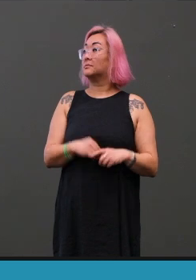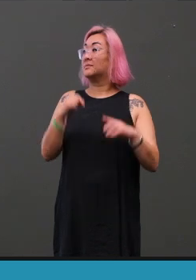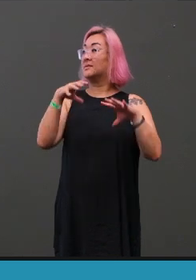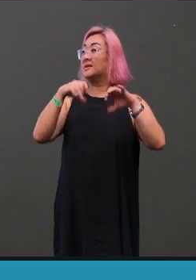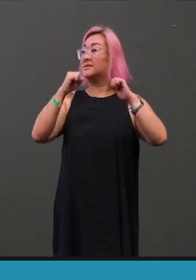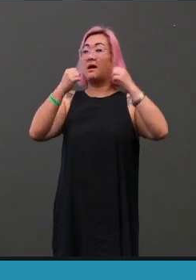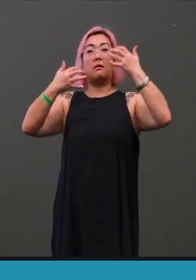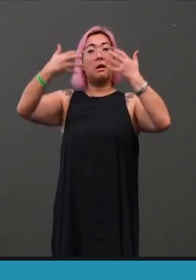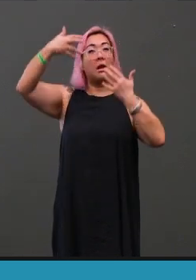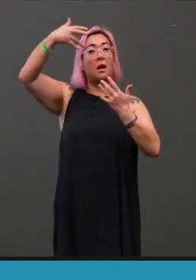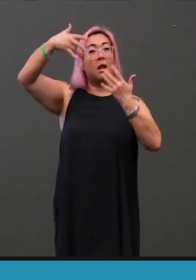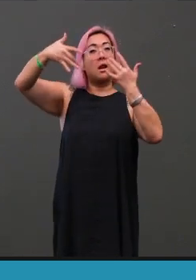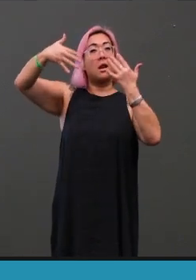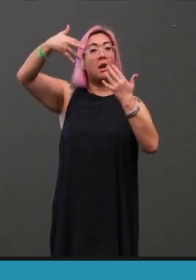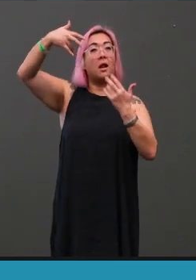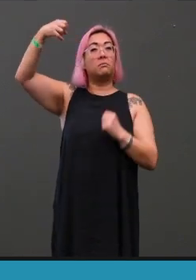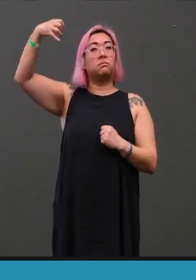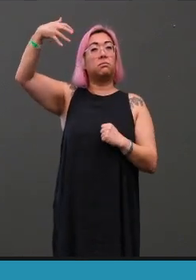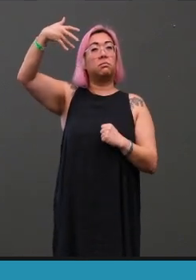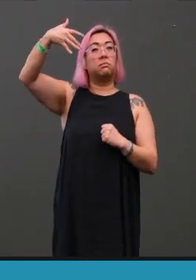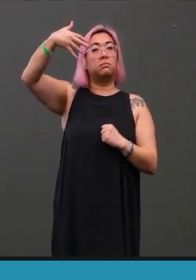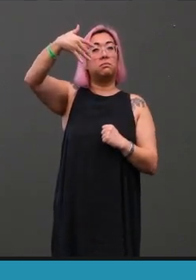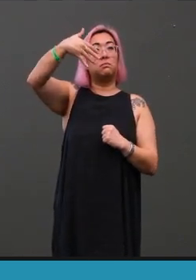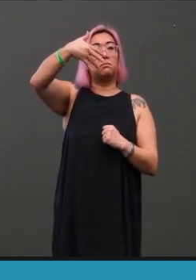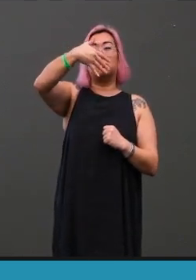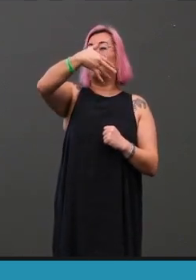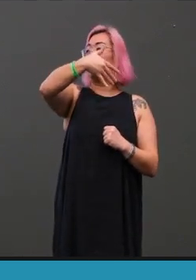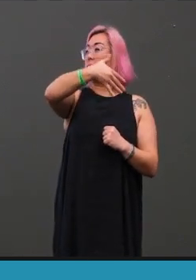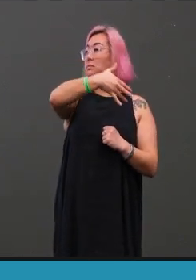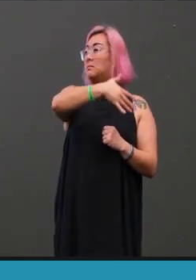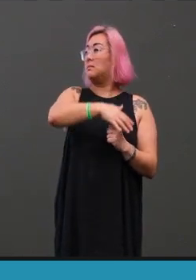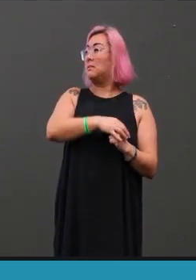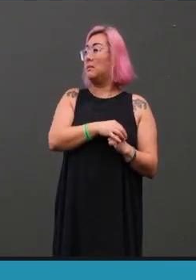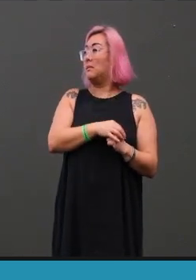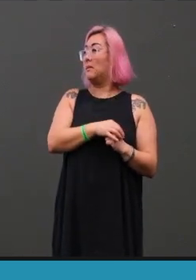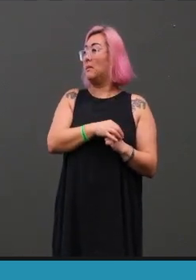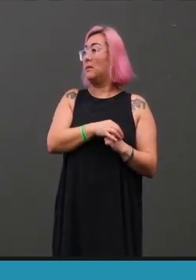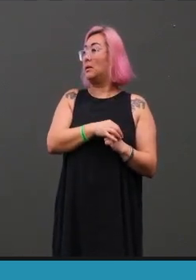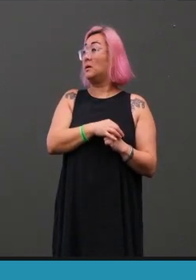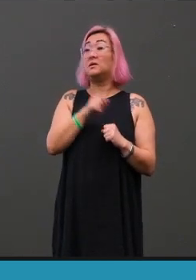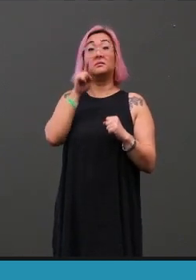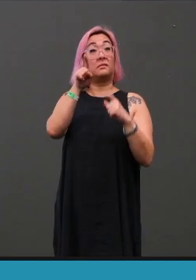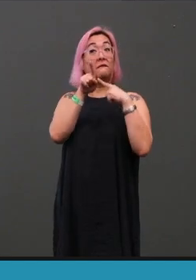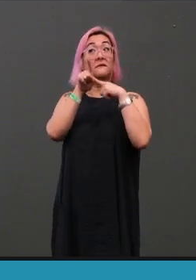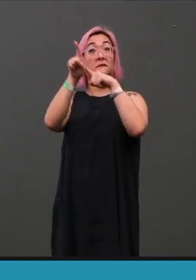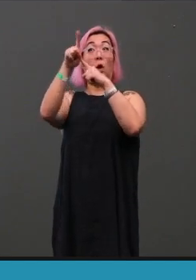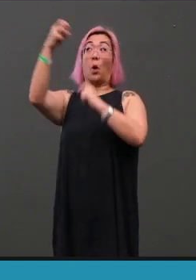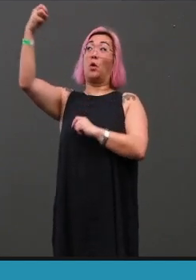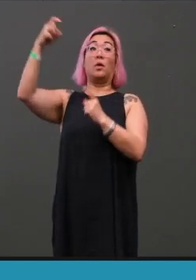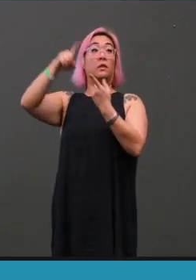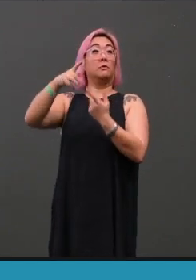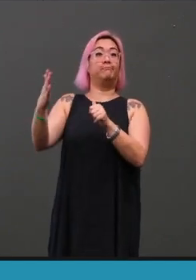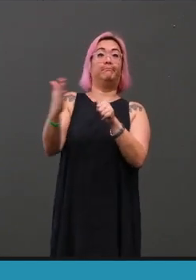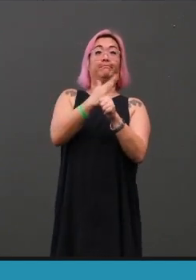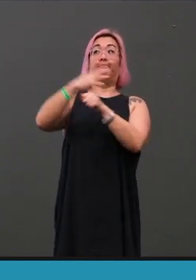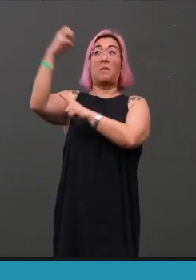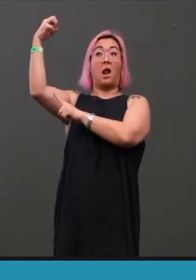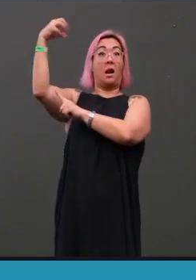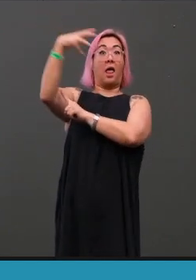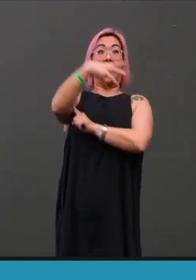effect, which also align with the god ray sprite. So if we multiply this noise here on